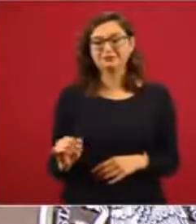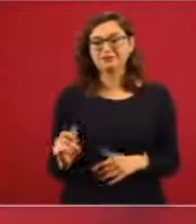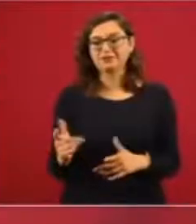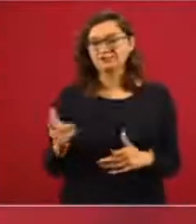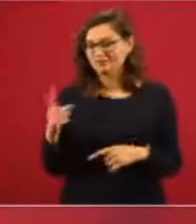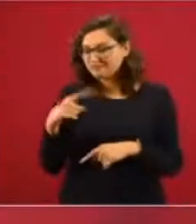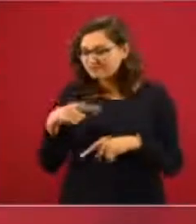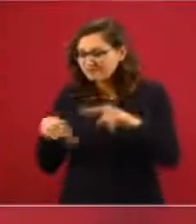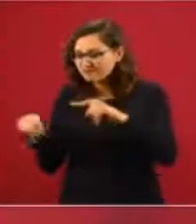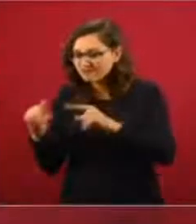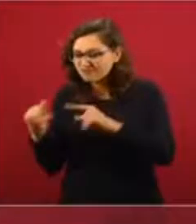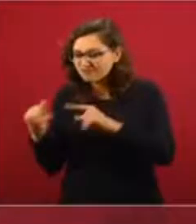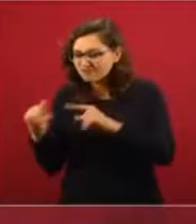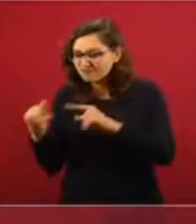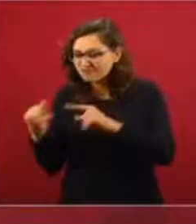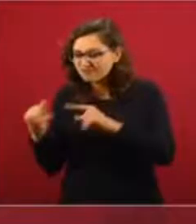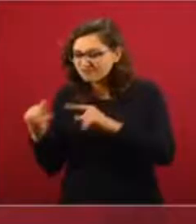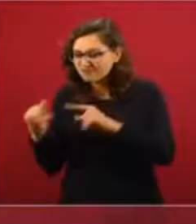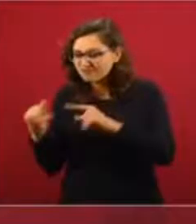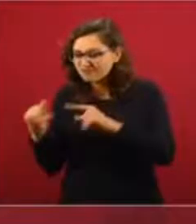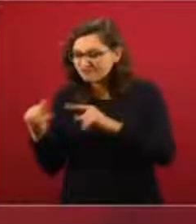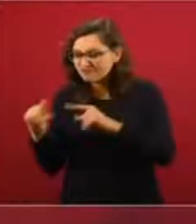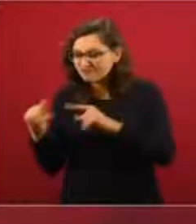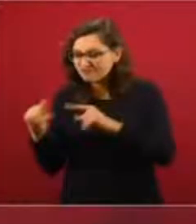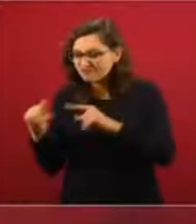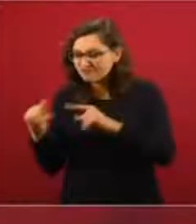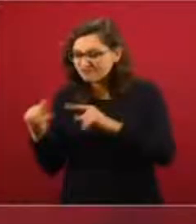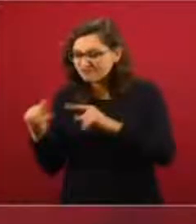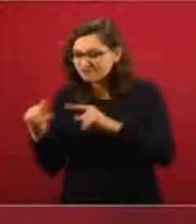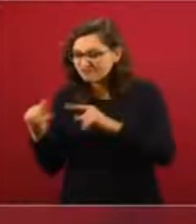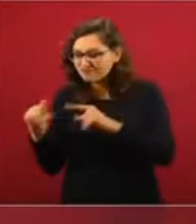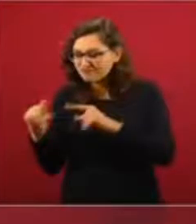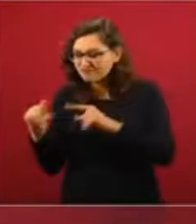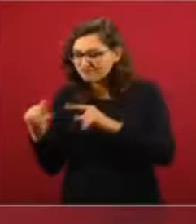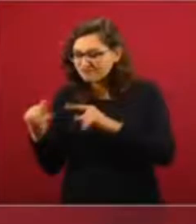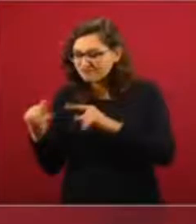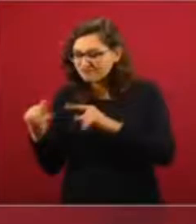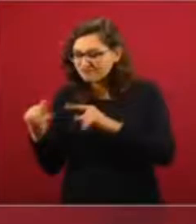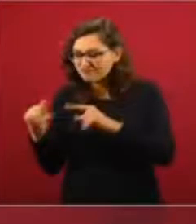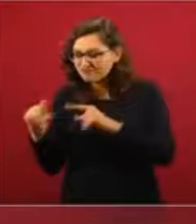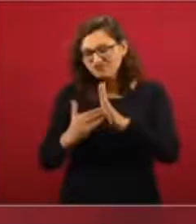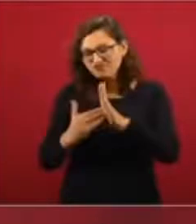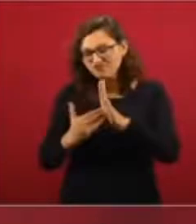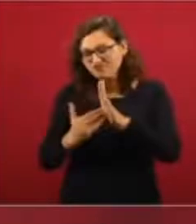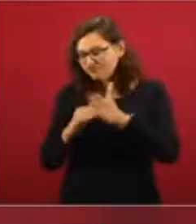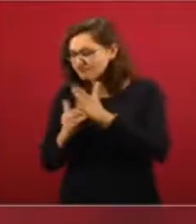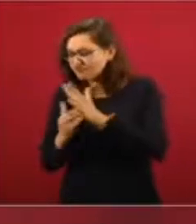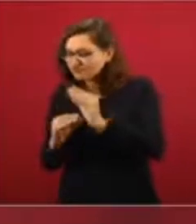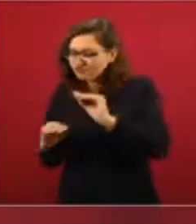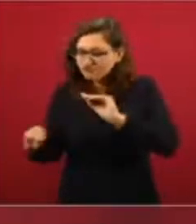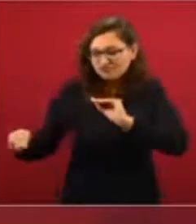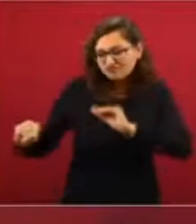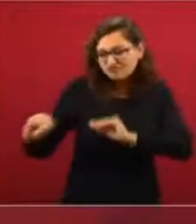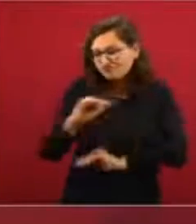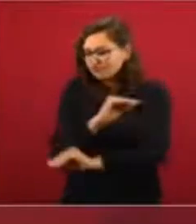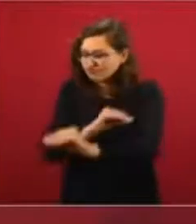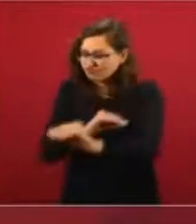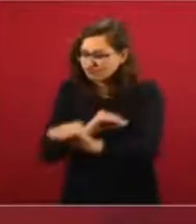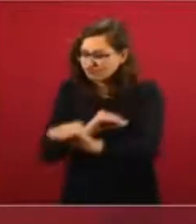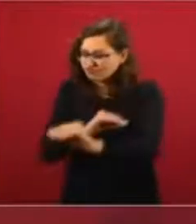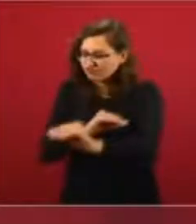acomoden las cosas then for them to arrange things in such a way a la medida de